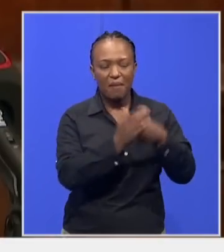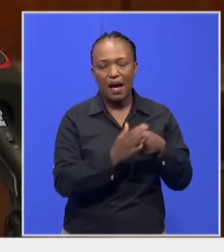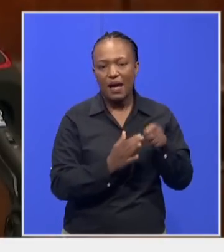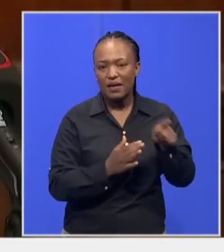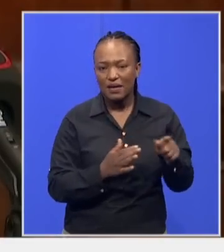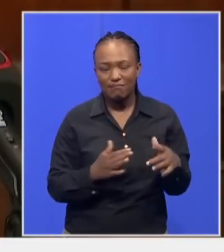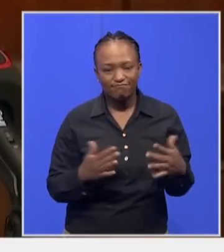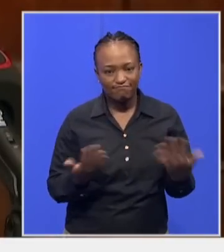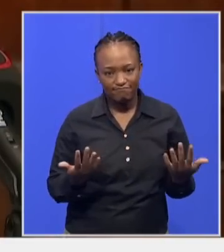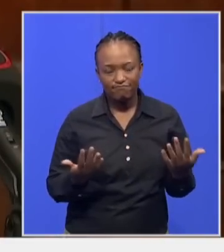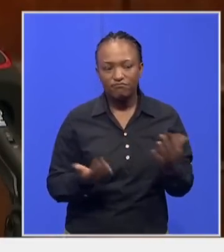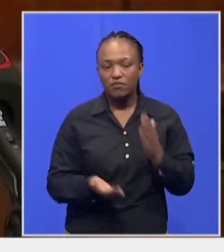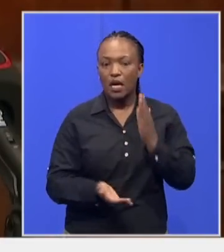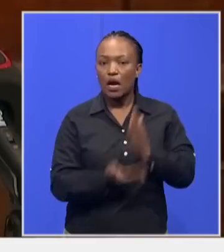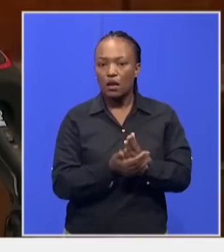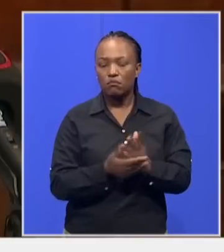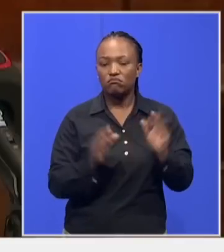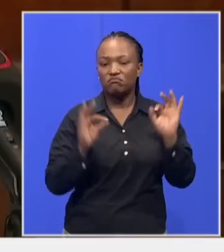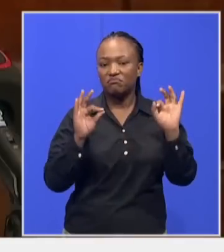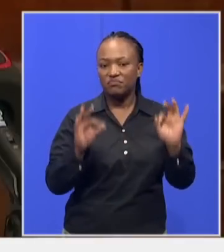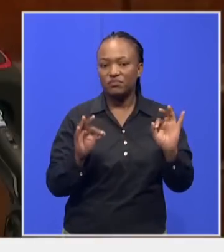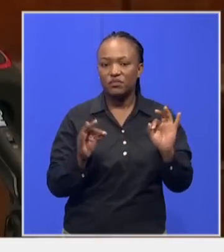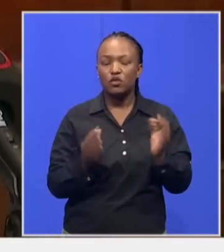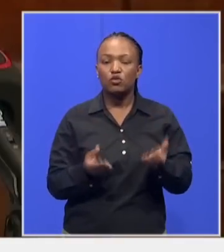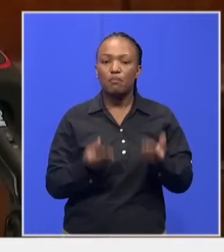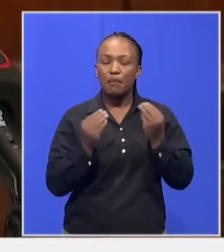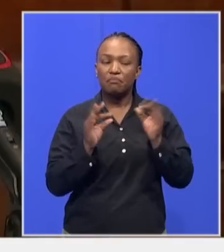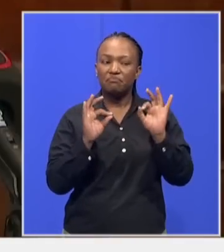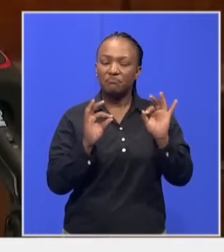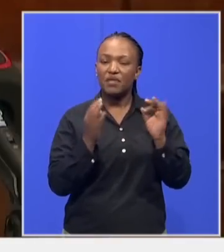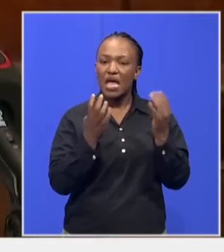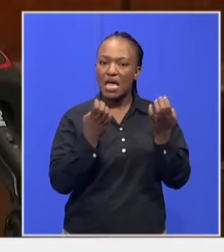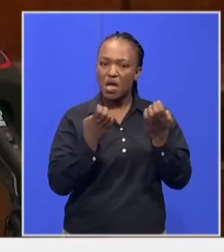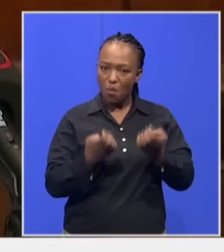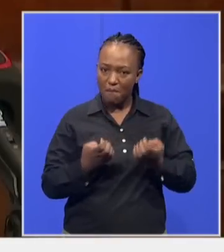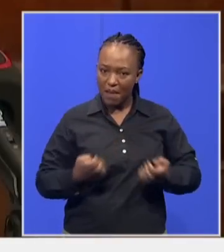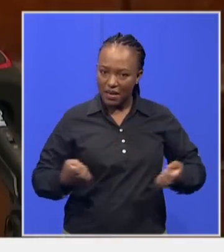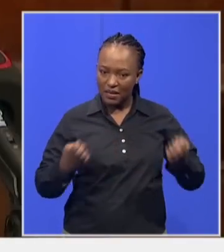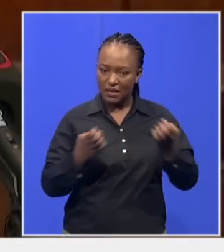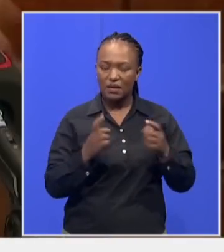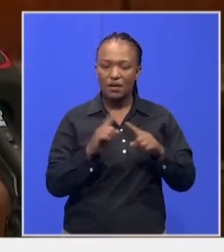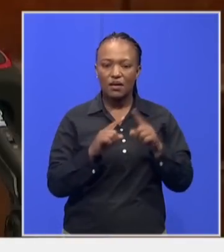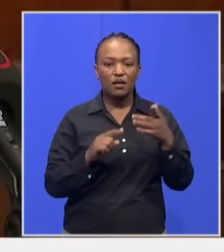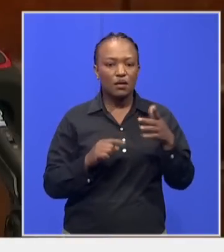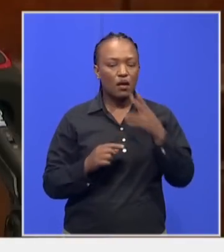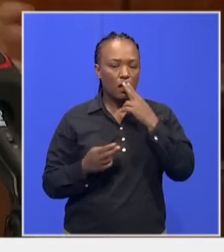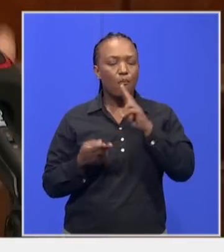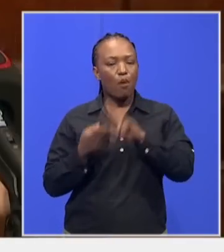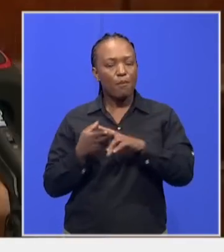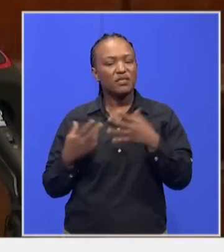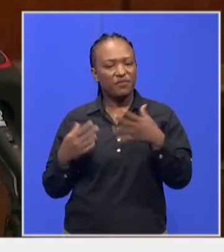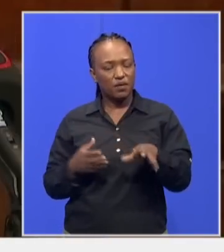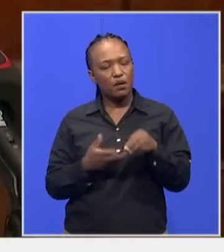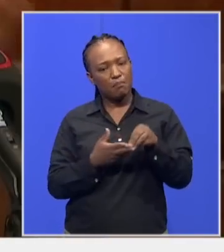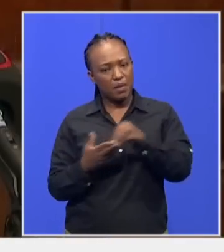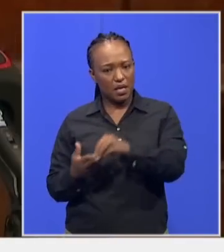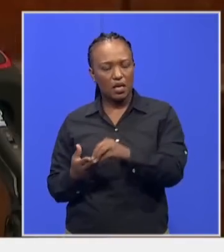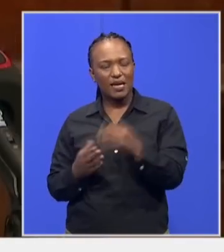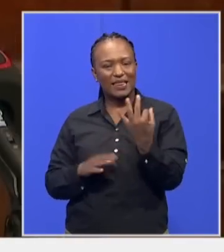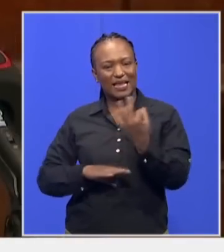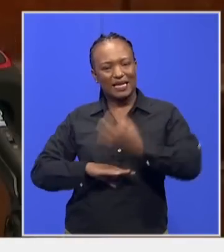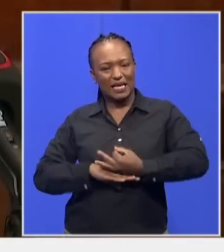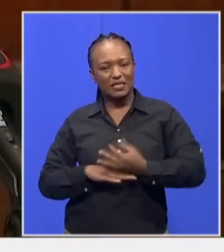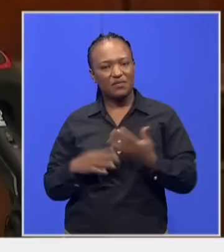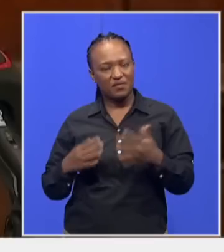have the guarantees to give to the original equipment manufacturer. He or she had promised, I'll bring the parts within 3 days.